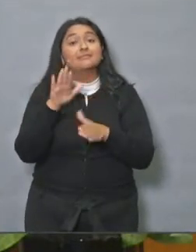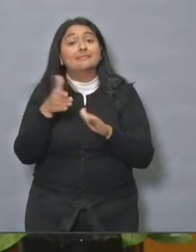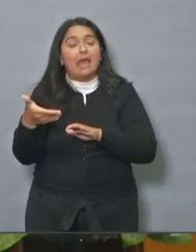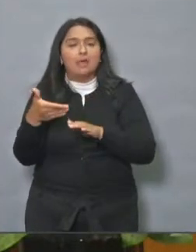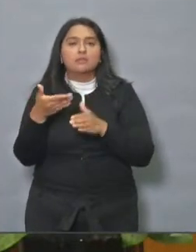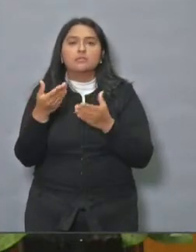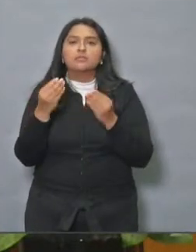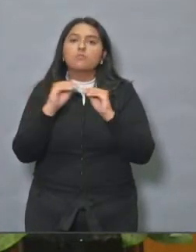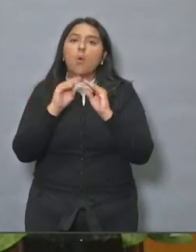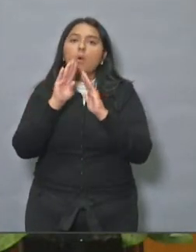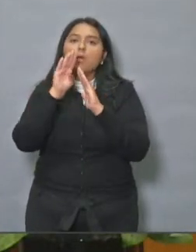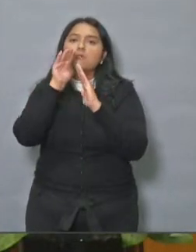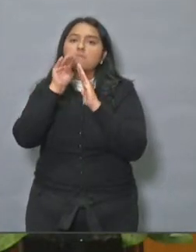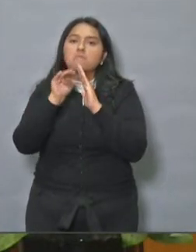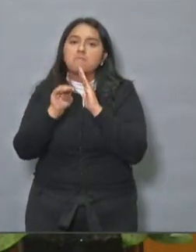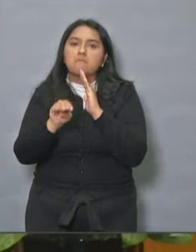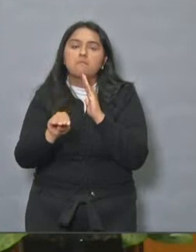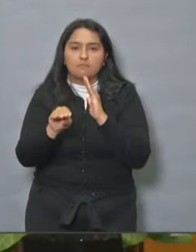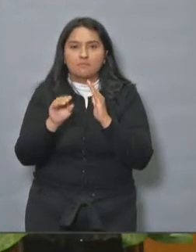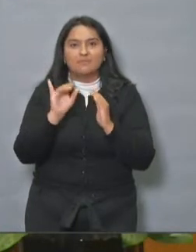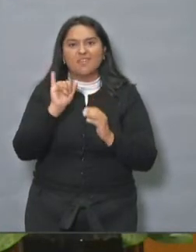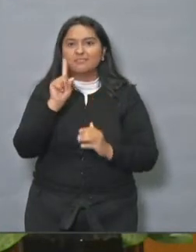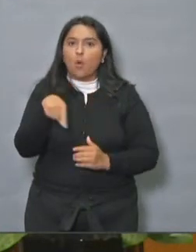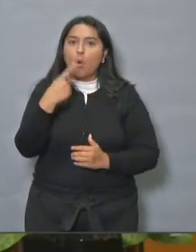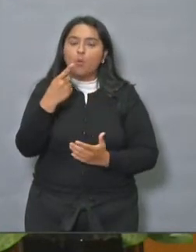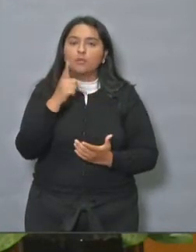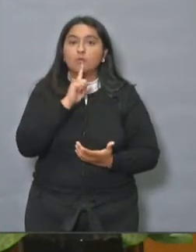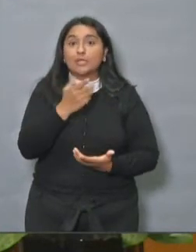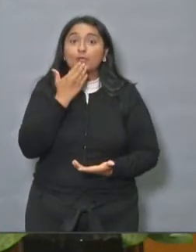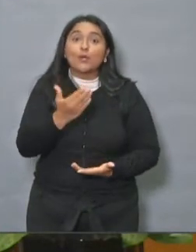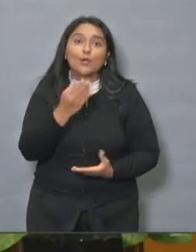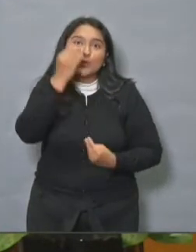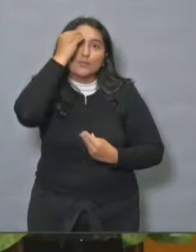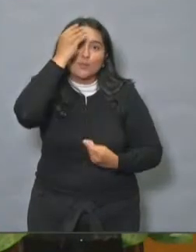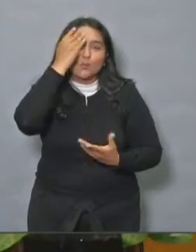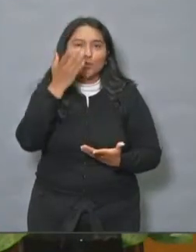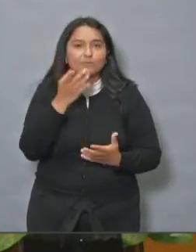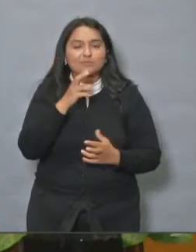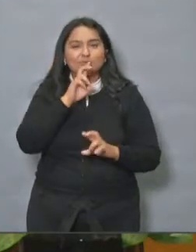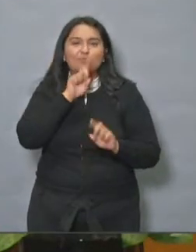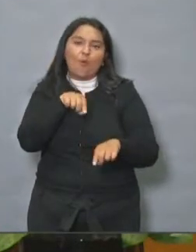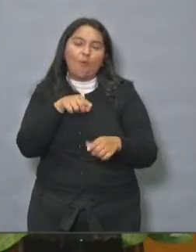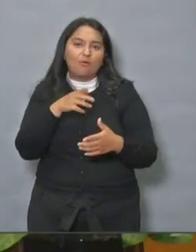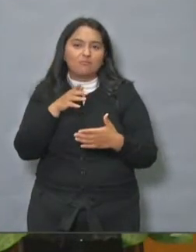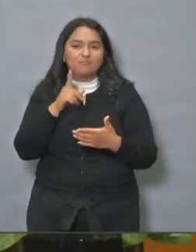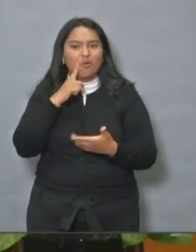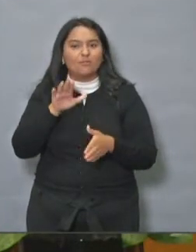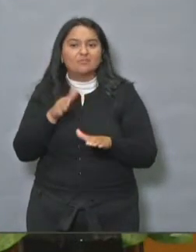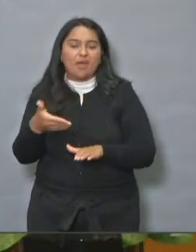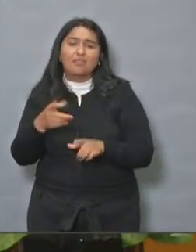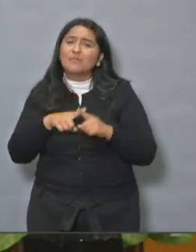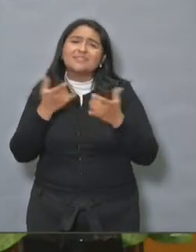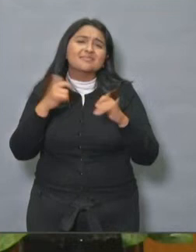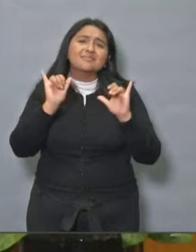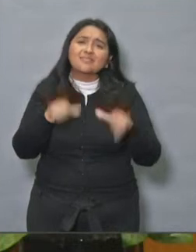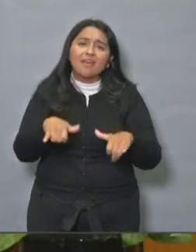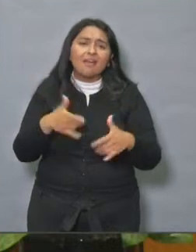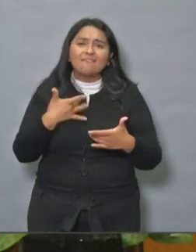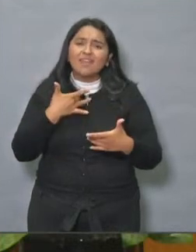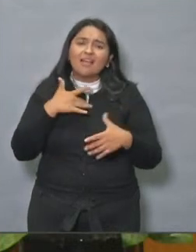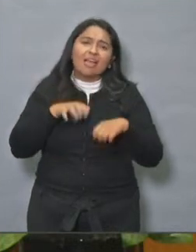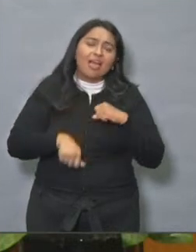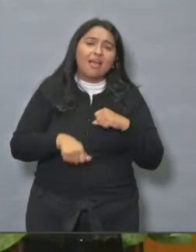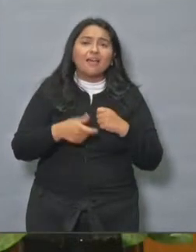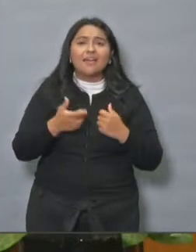only silver lining that we can actually report on deaths, because it's still so heartbreaking to stand here every day and announce that we've had